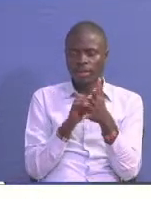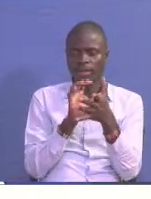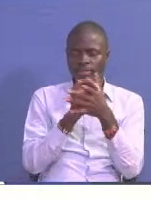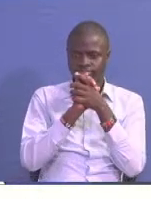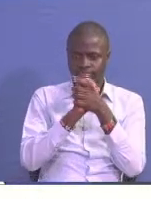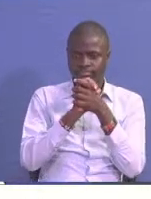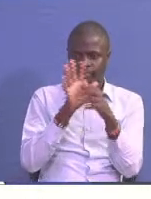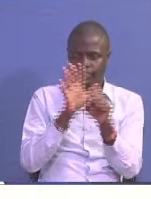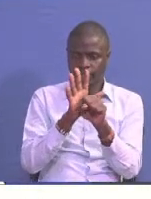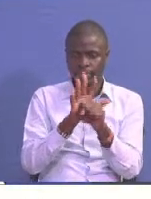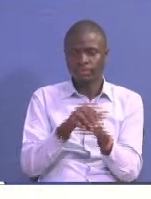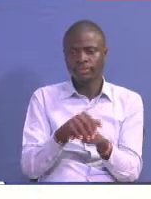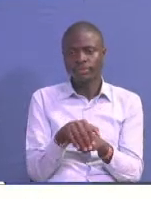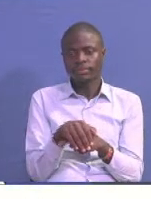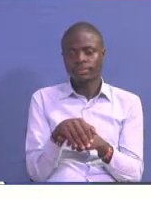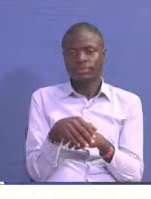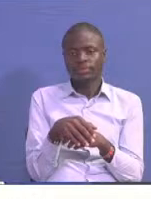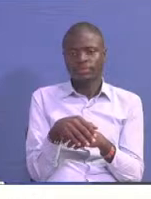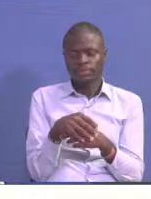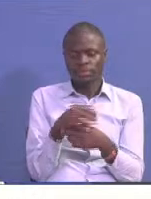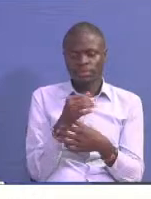fully.